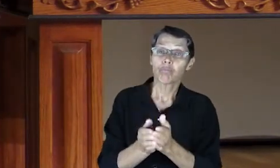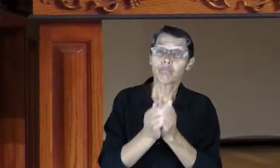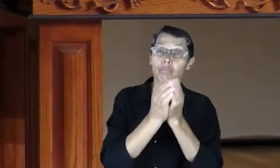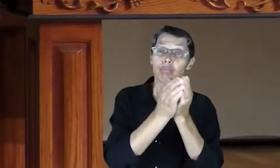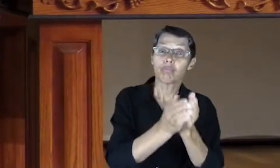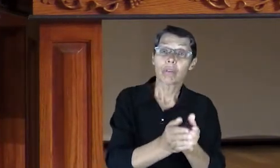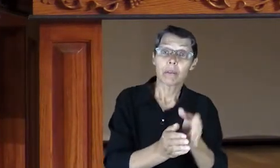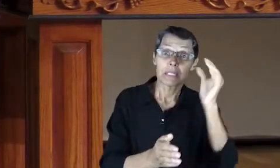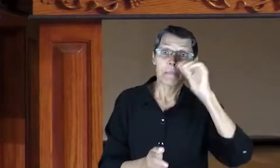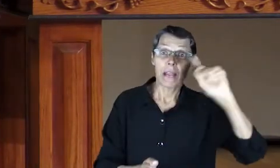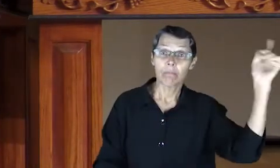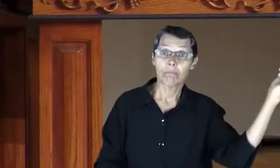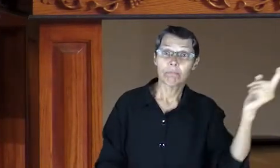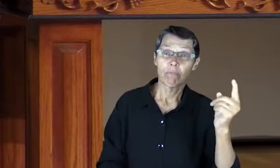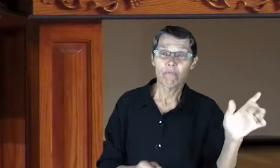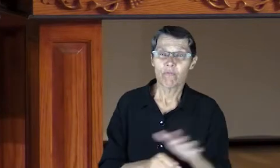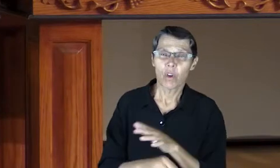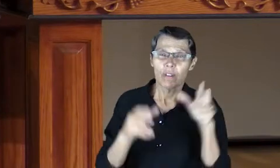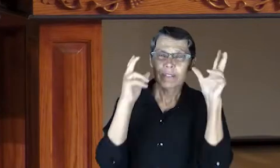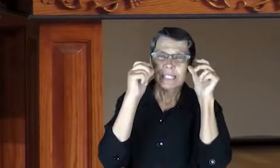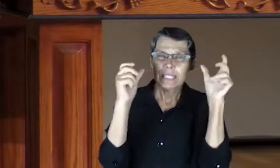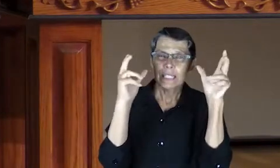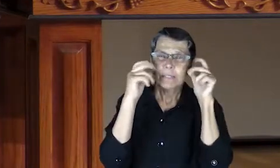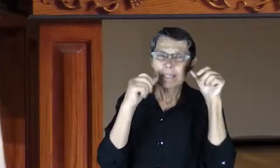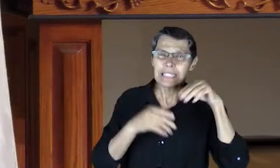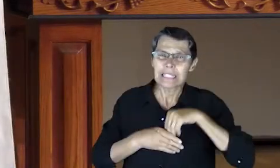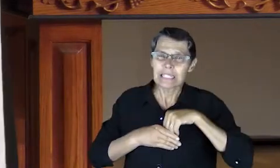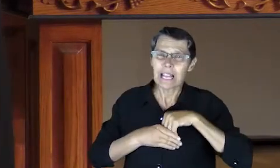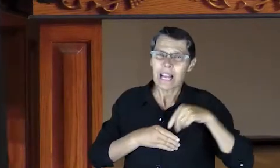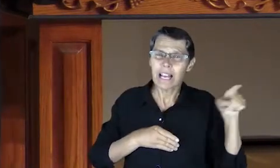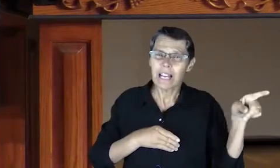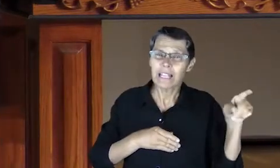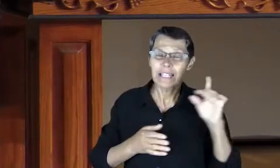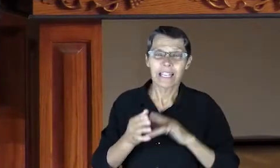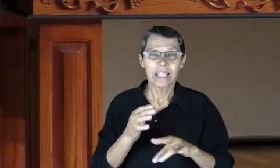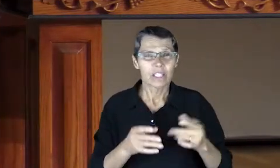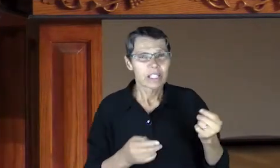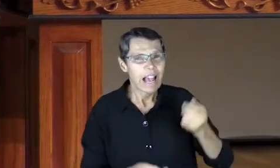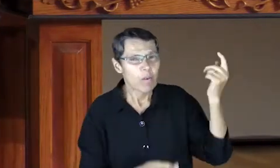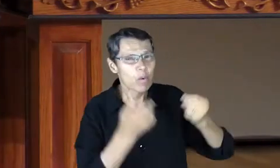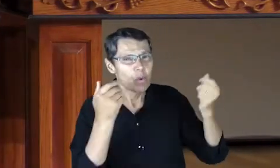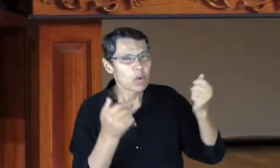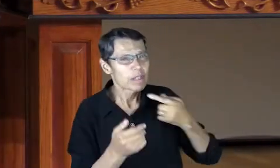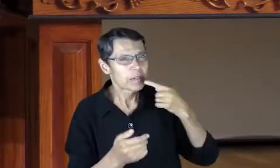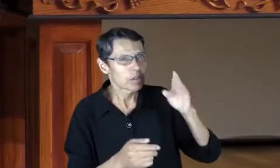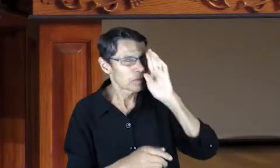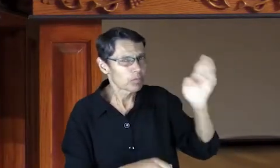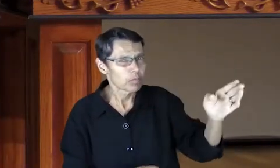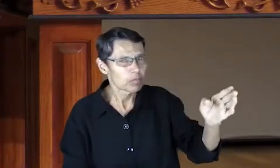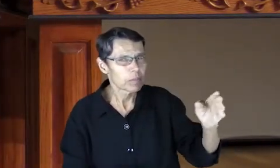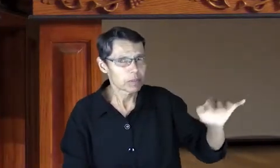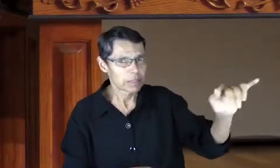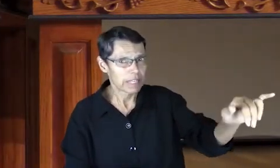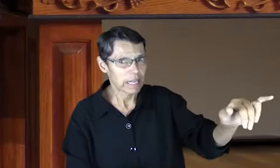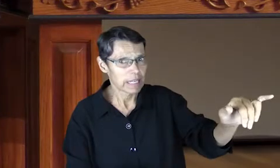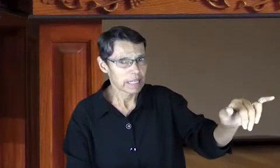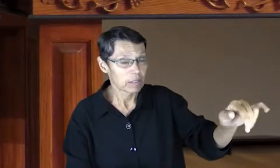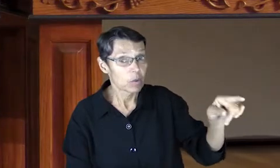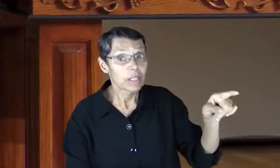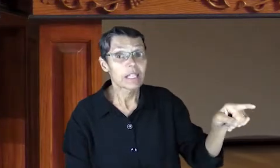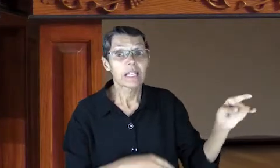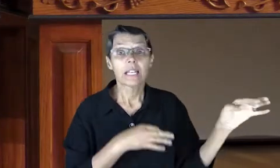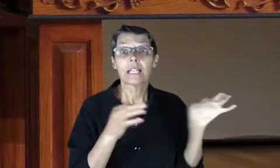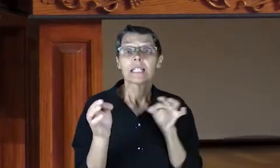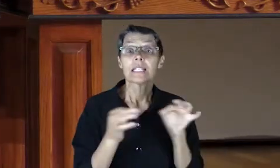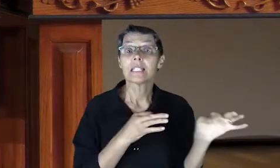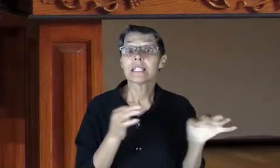Gennesaret. And there they are met by a man filled with a legion of demons. And Jesus is able to put him into his right mind and tells him to stay there so that